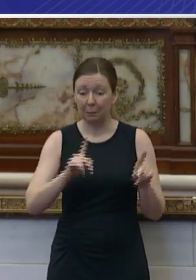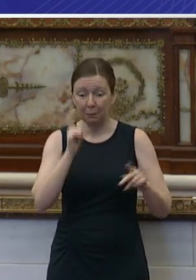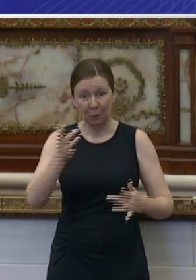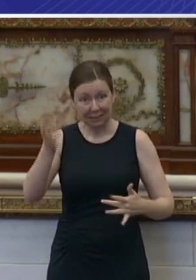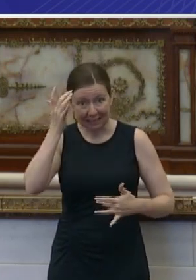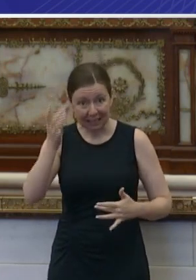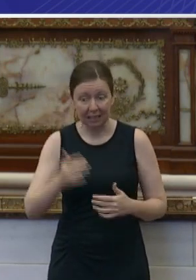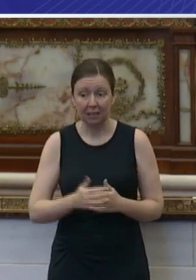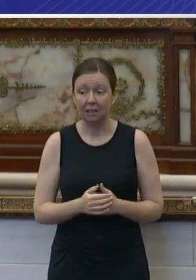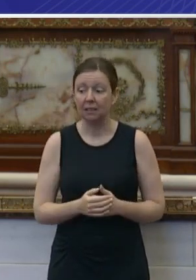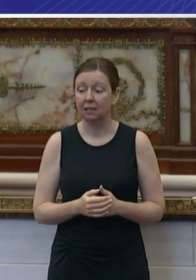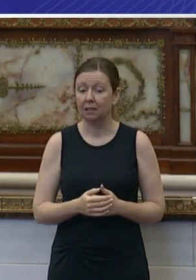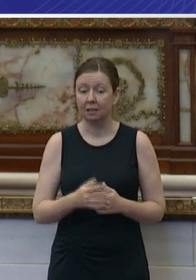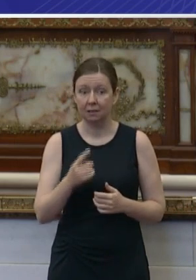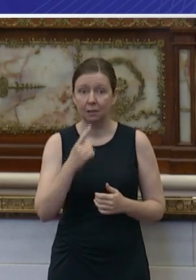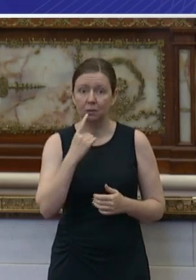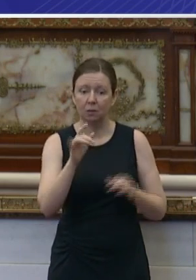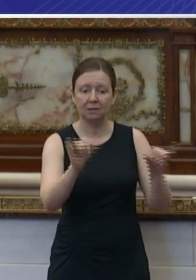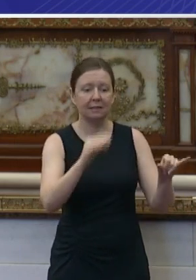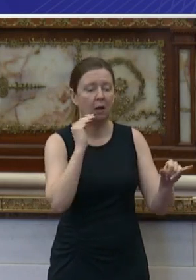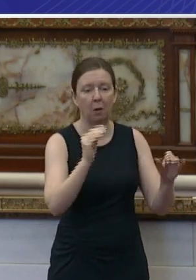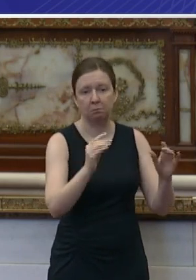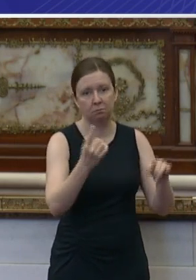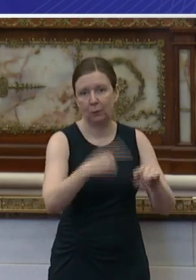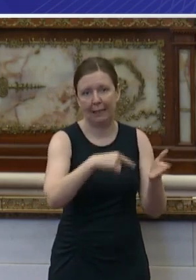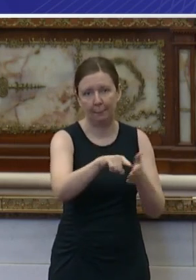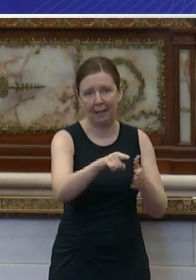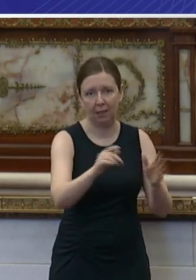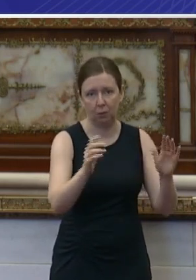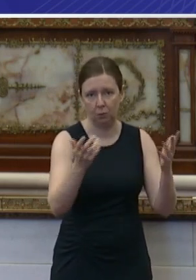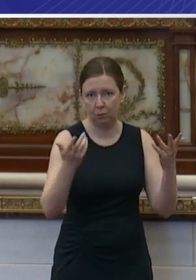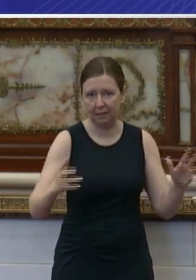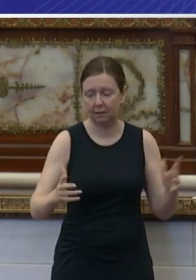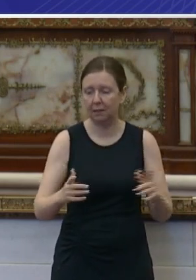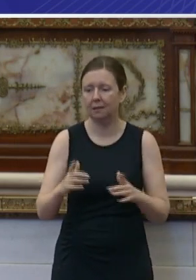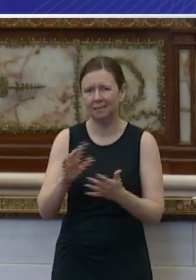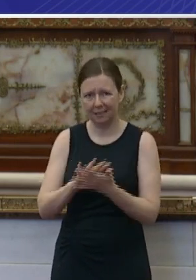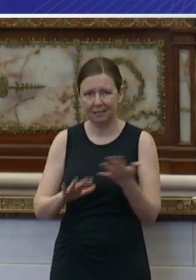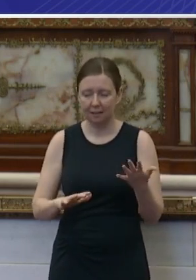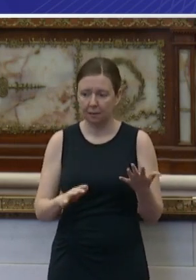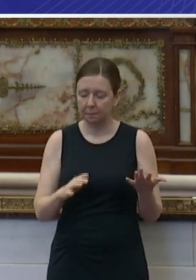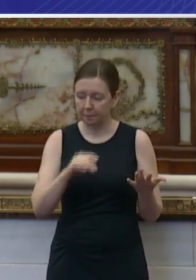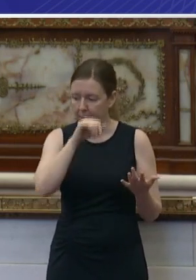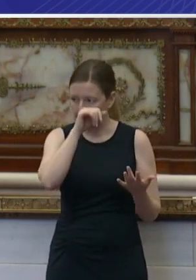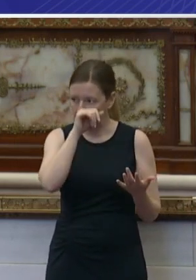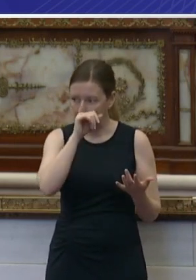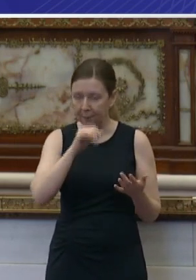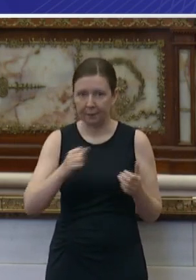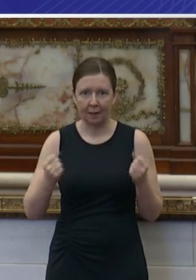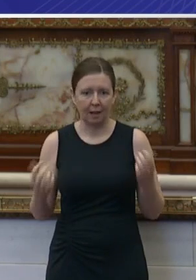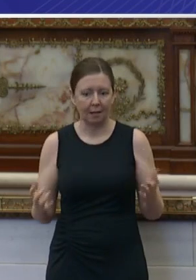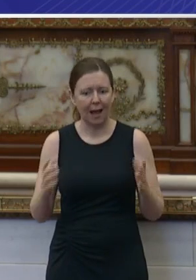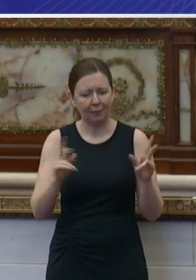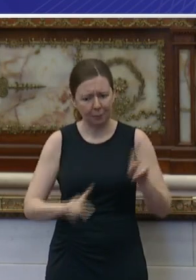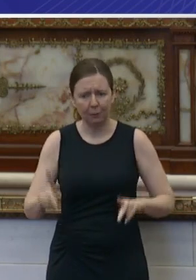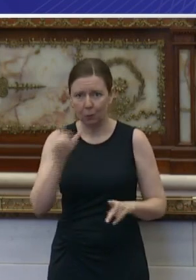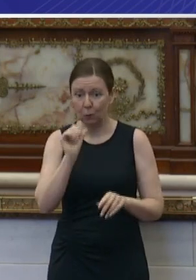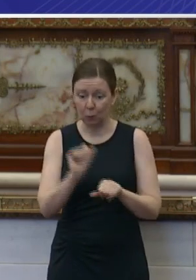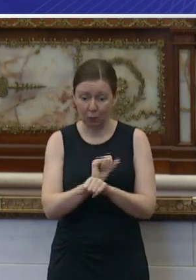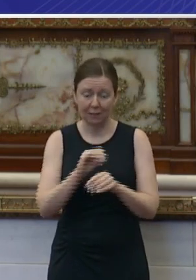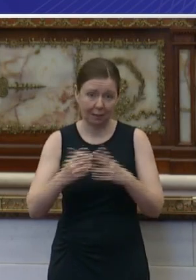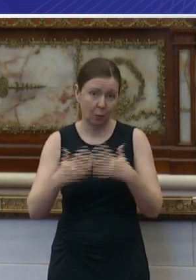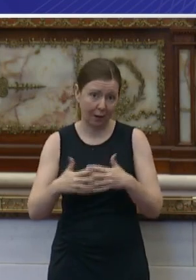were actually told to stay home with no pay. And these are, a lot of individuals who worked